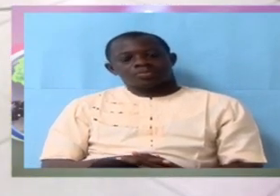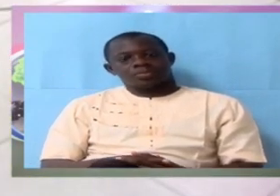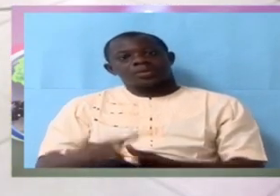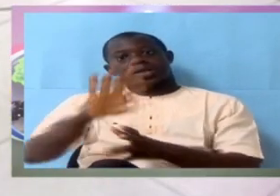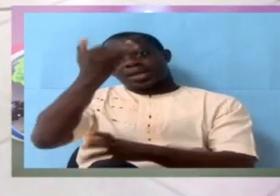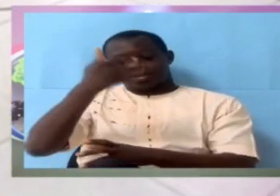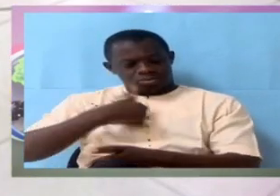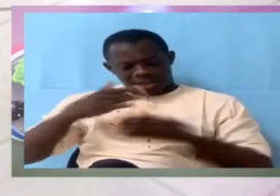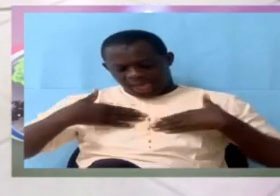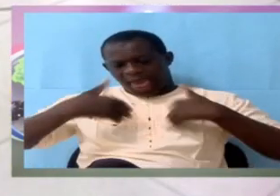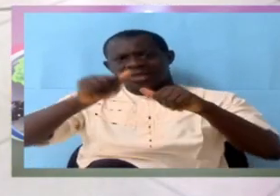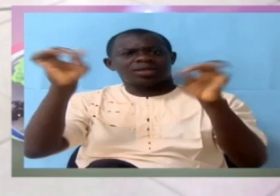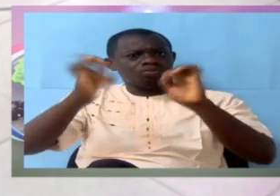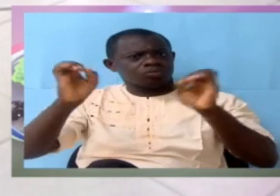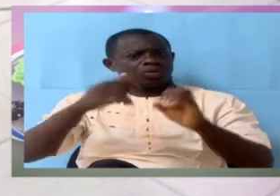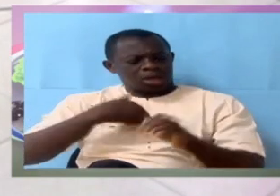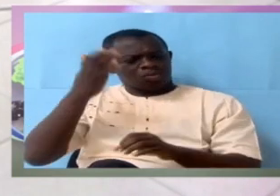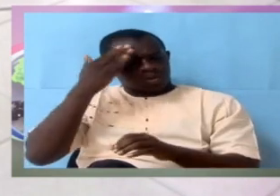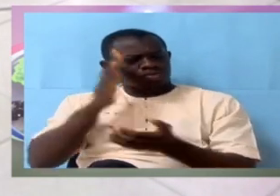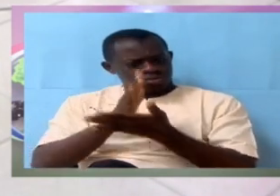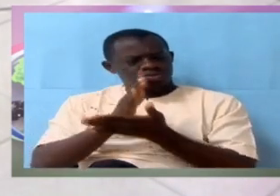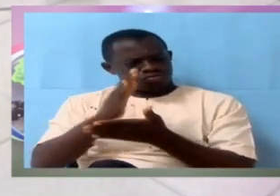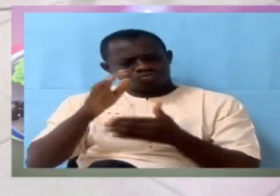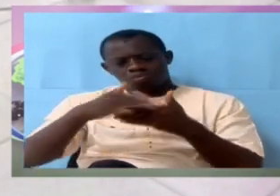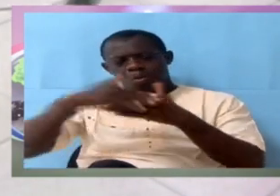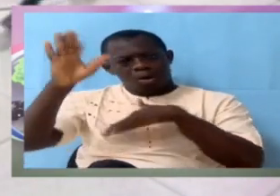Yes, I'm not well. I know that I am very sick. I'm not well.